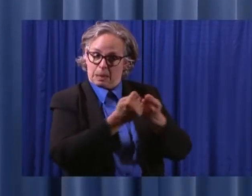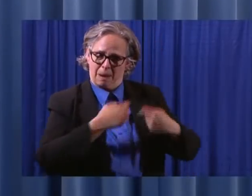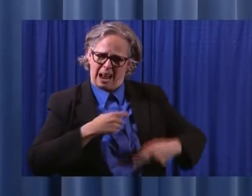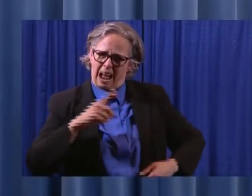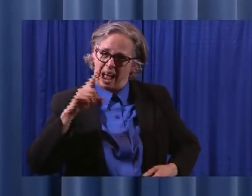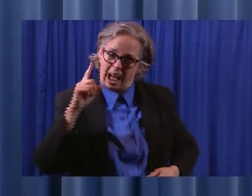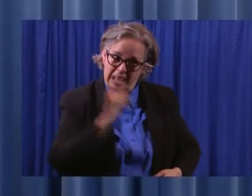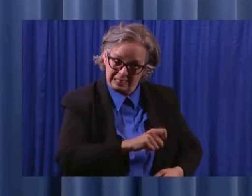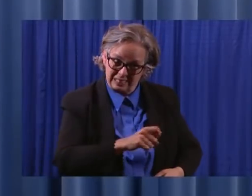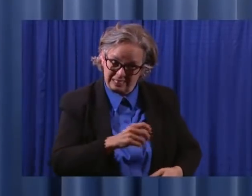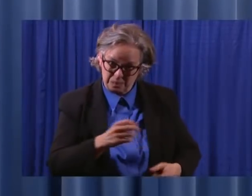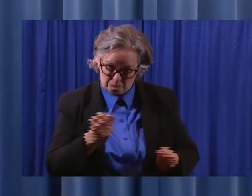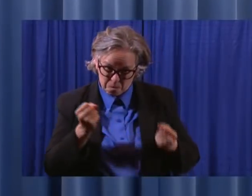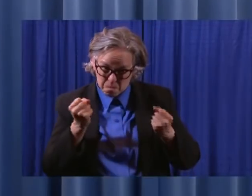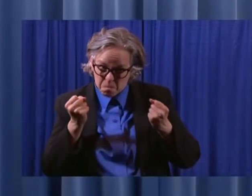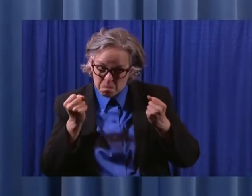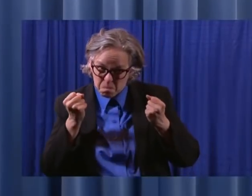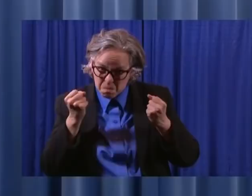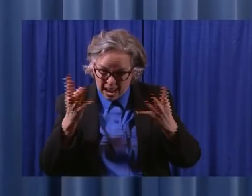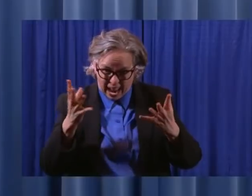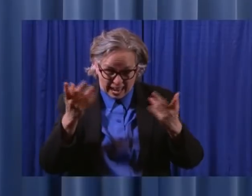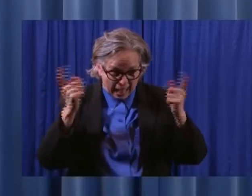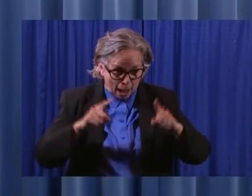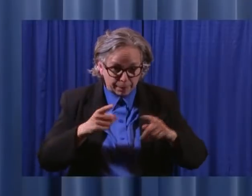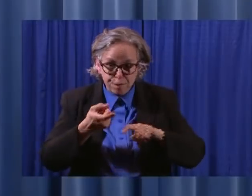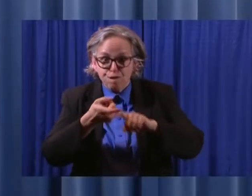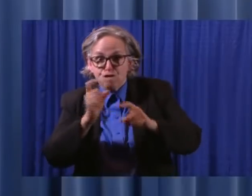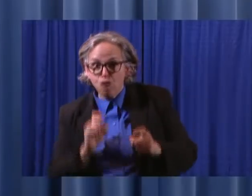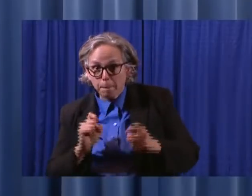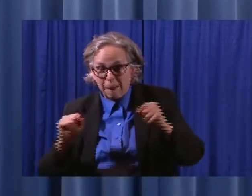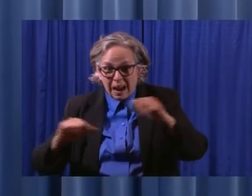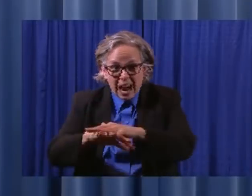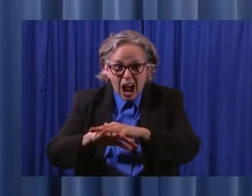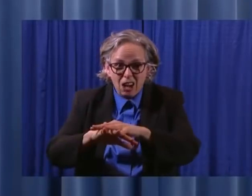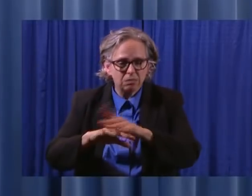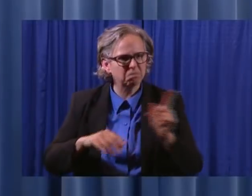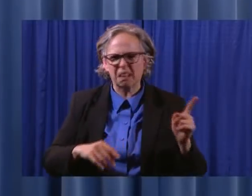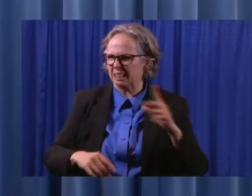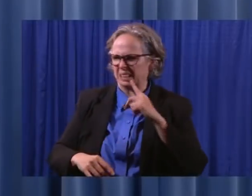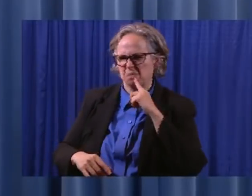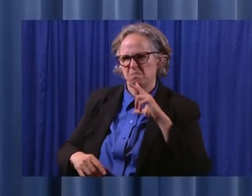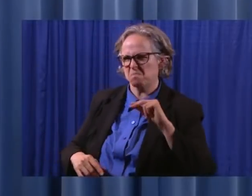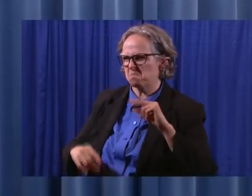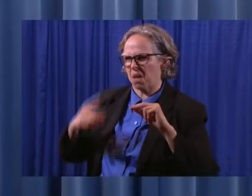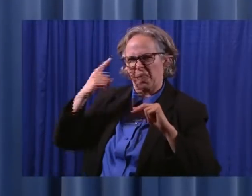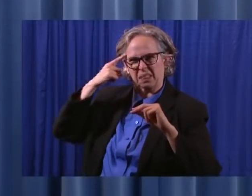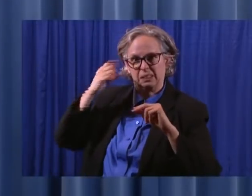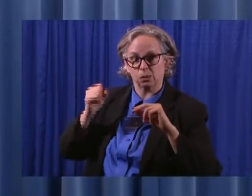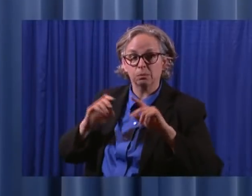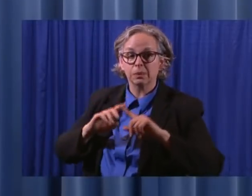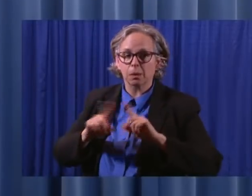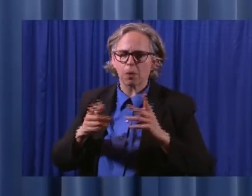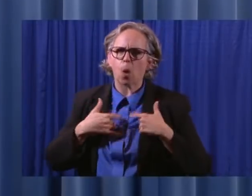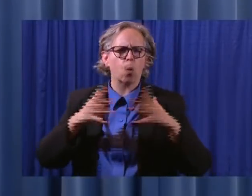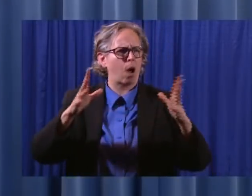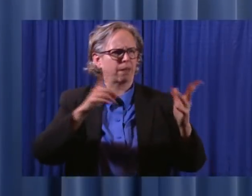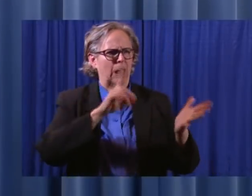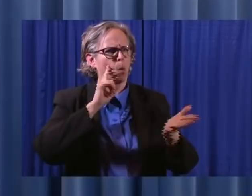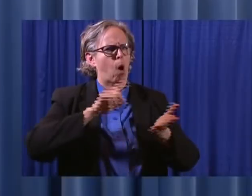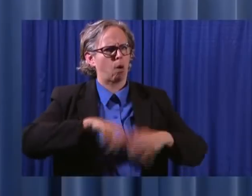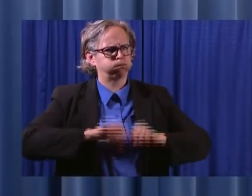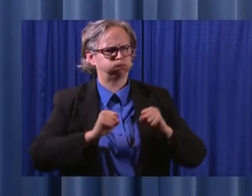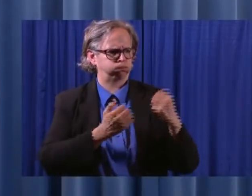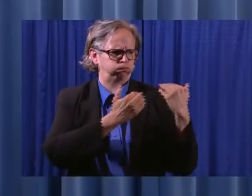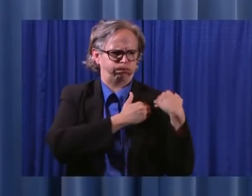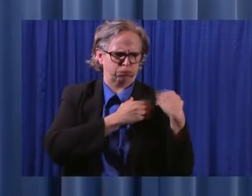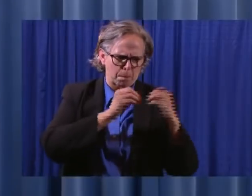lot of big places, but we'll try to drill those out.